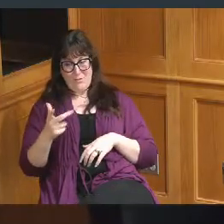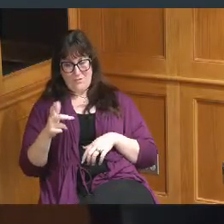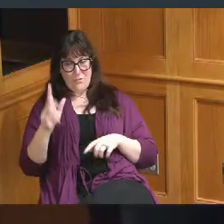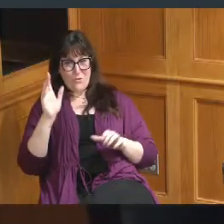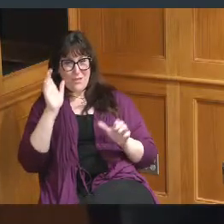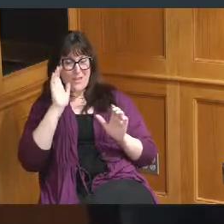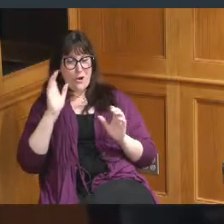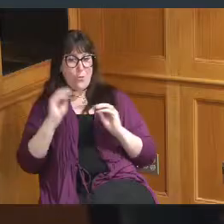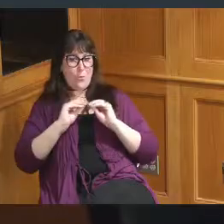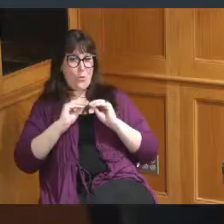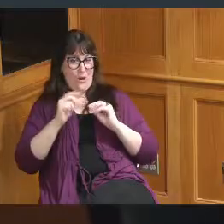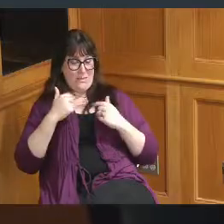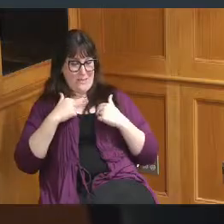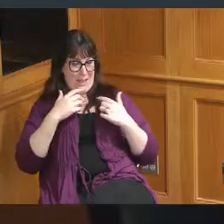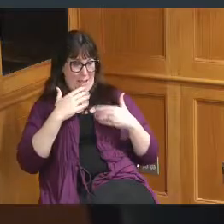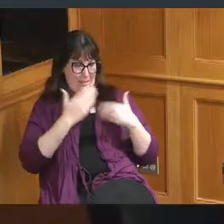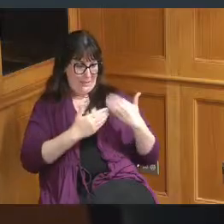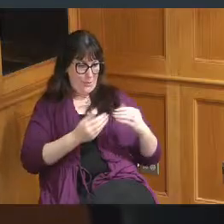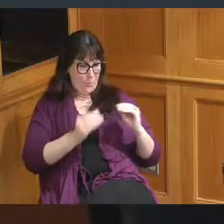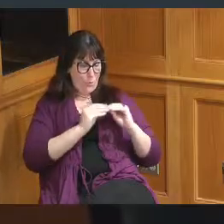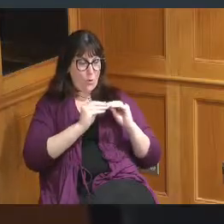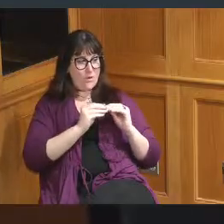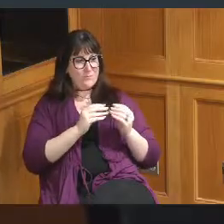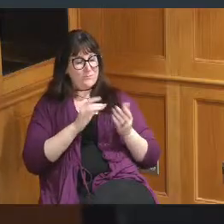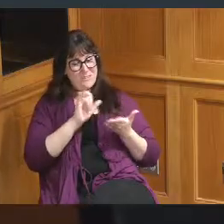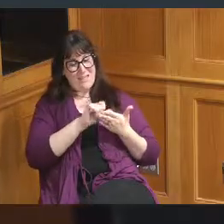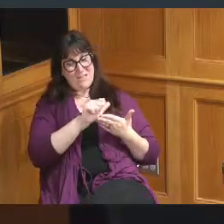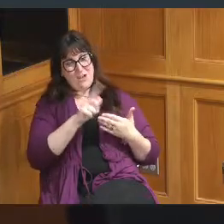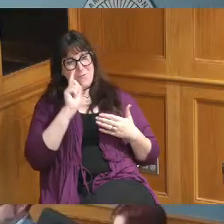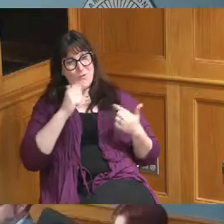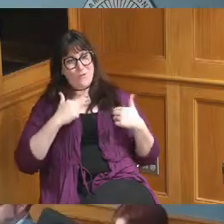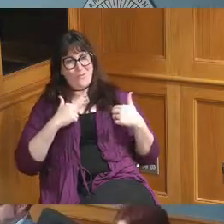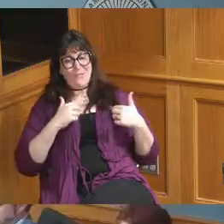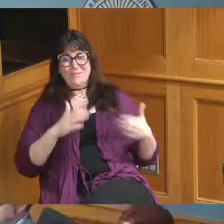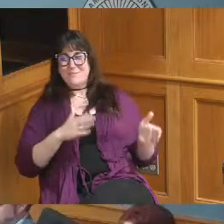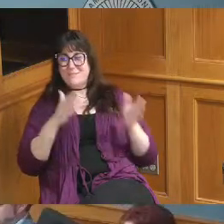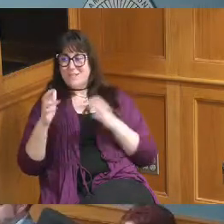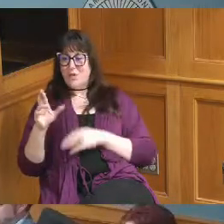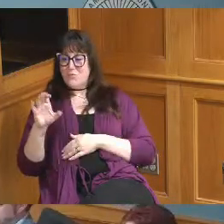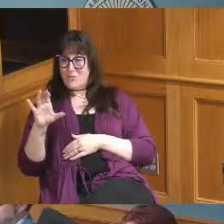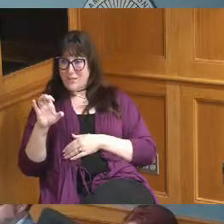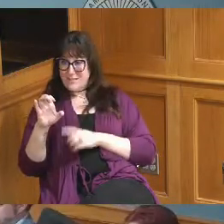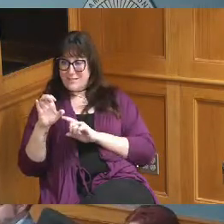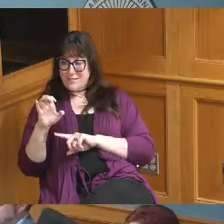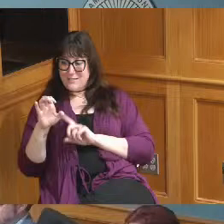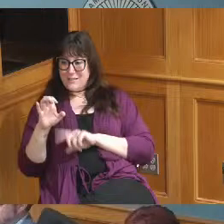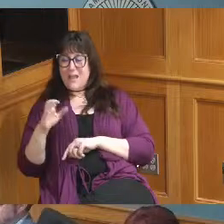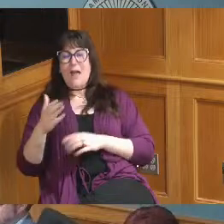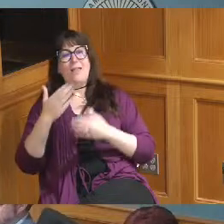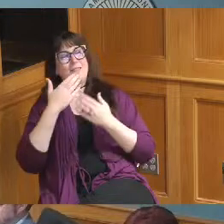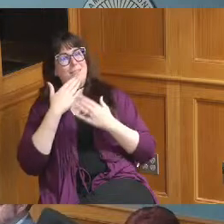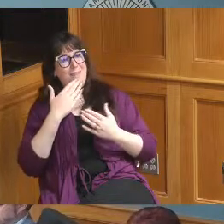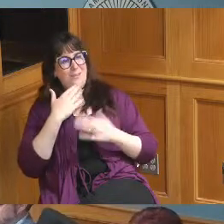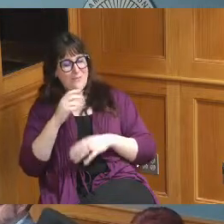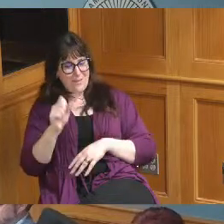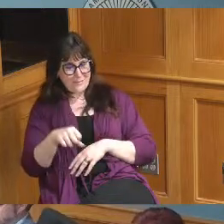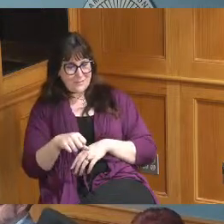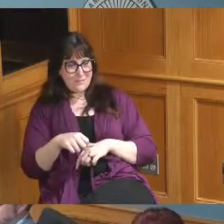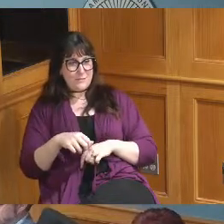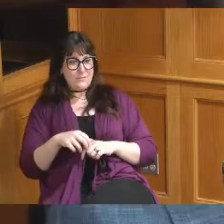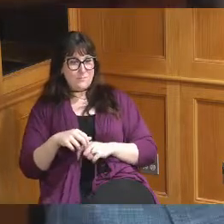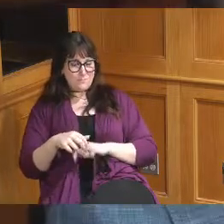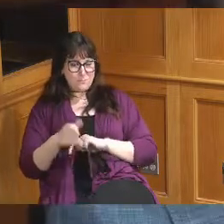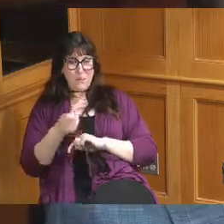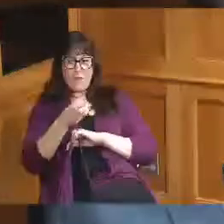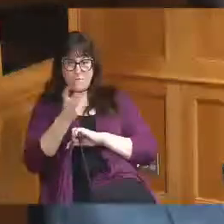move forward in that. So that's all I have. Thank you, Commissioner. Commissioner Reese? Yes, thank you.